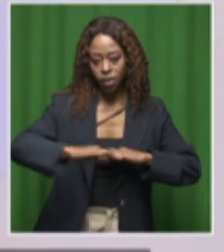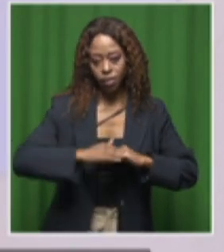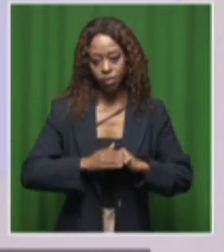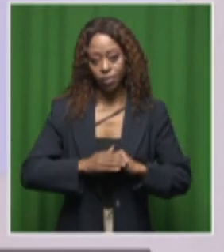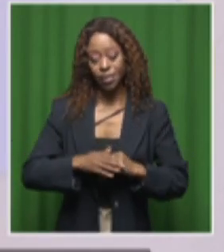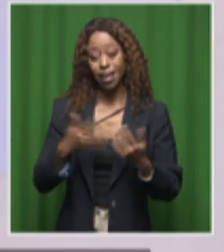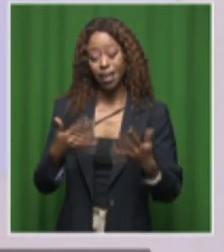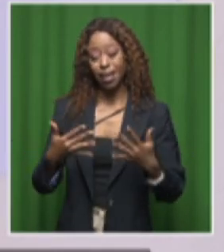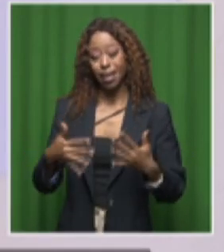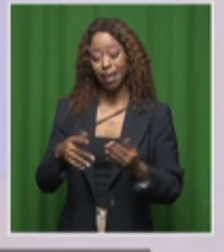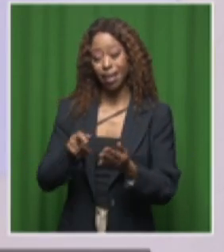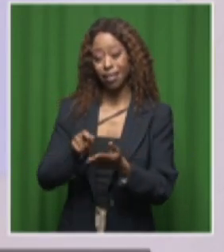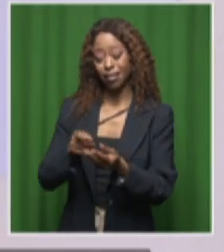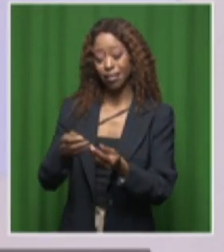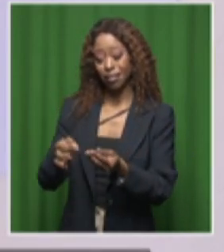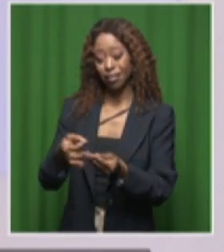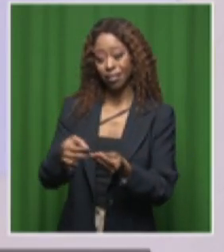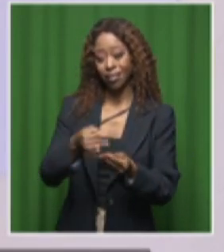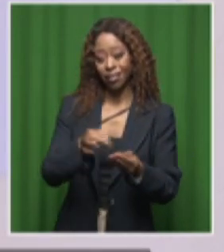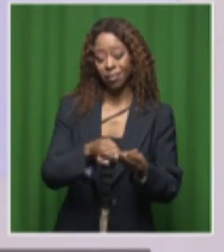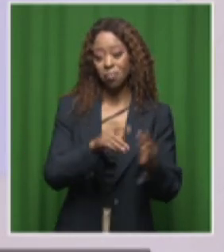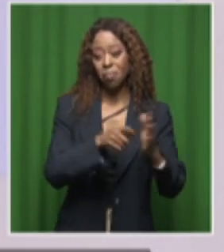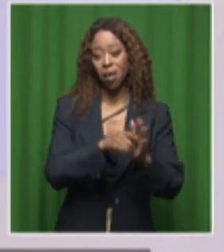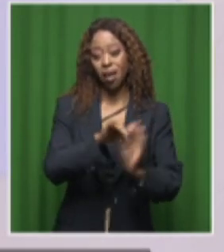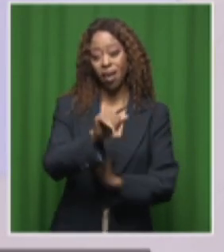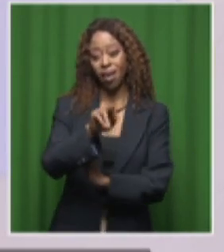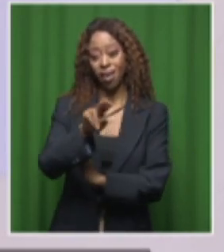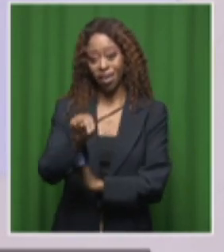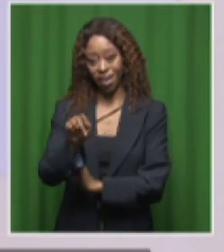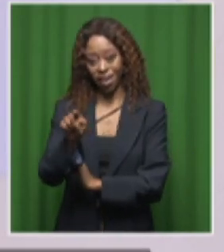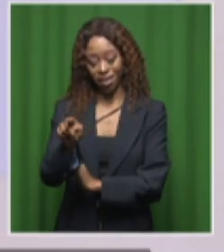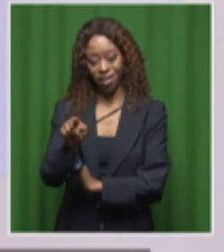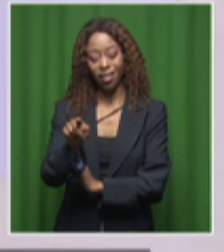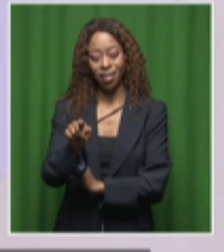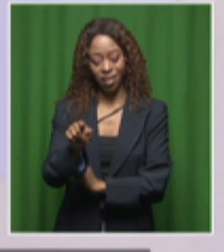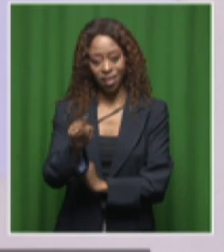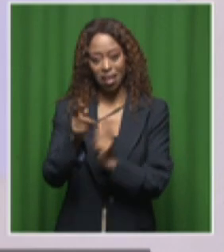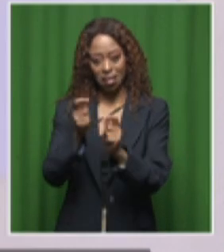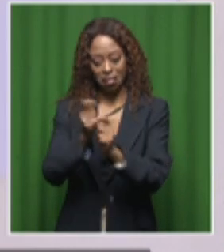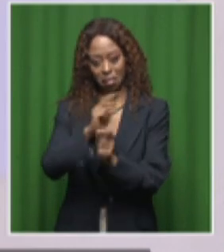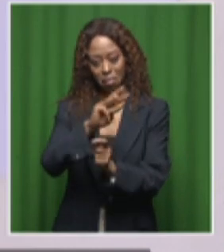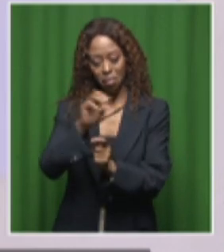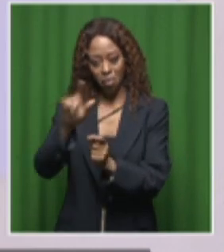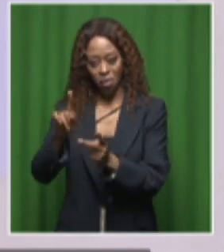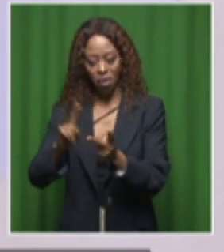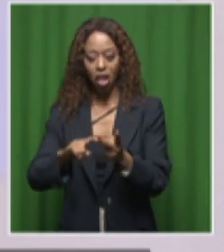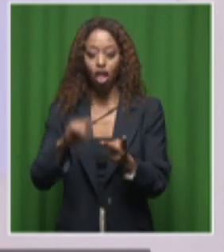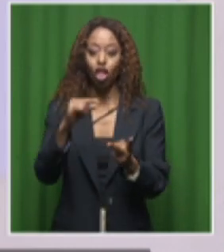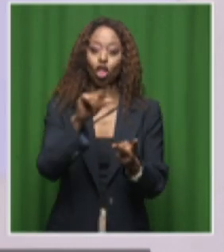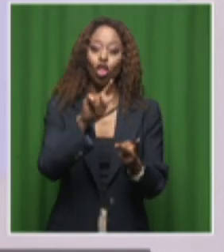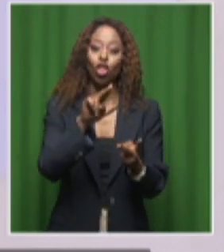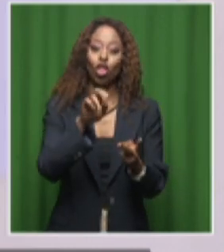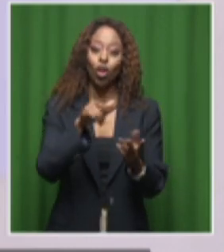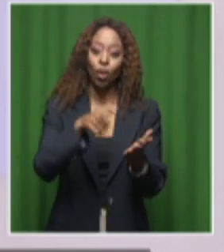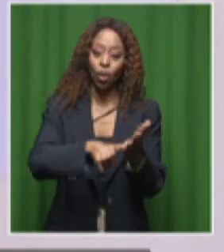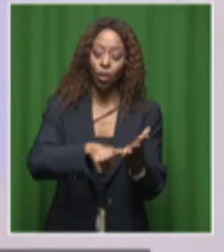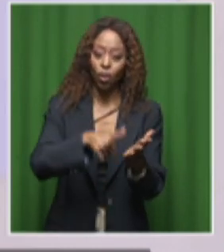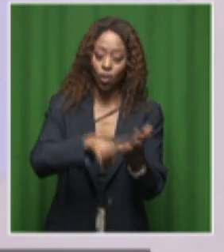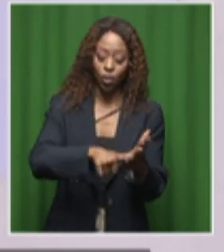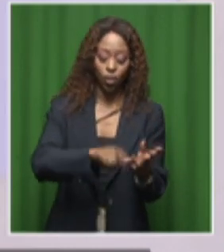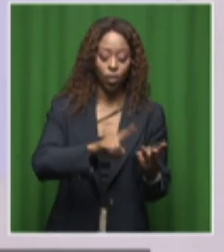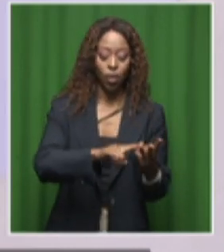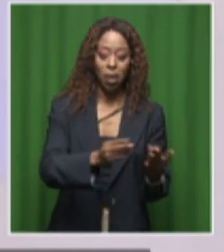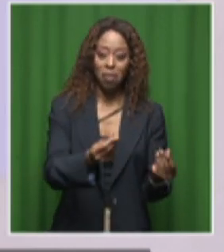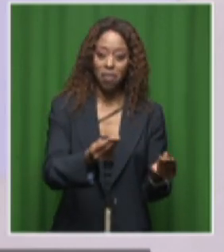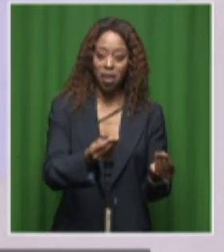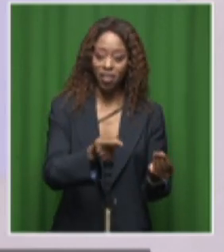handmade rug, you need to buy yarn, that's wool, and you need glue, you need fabric,